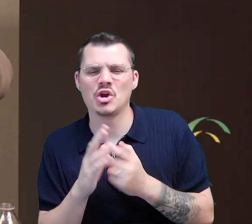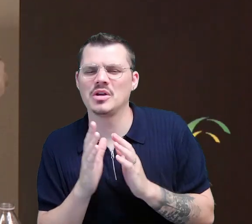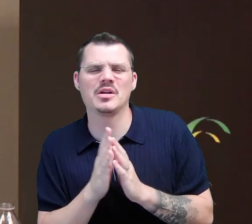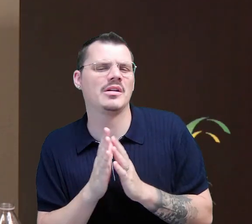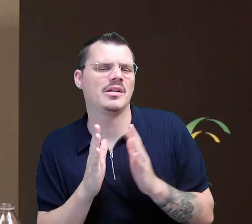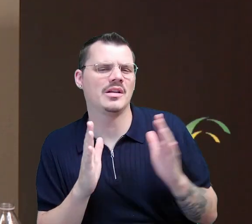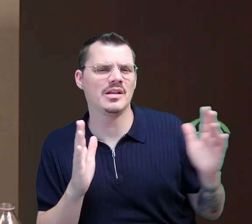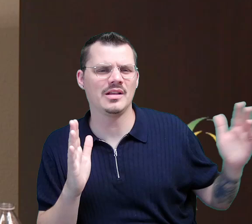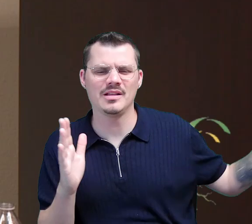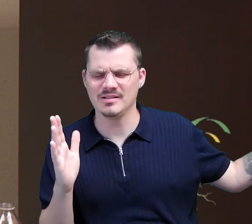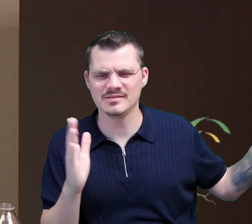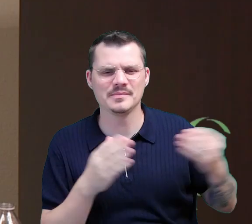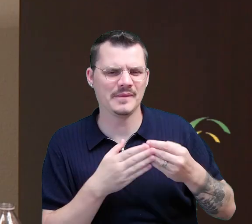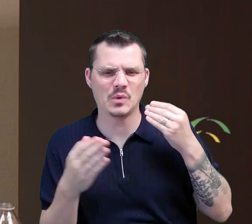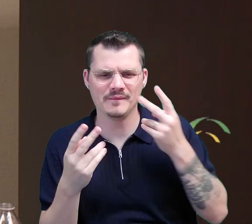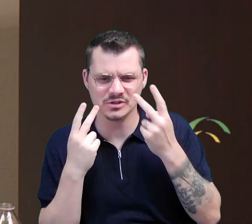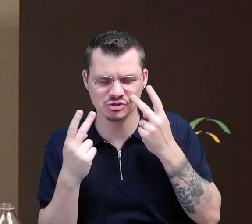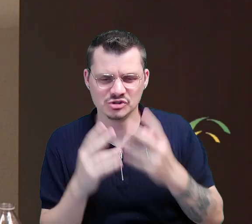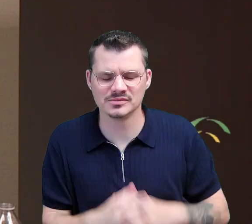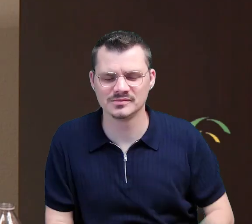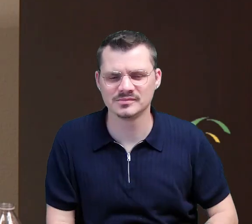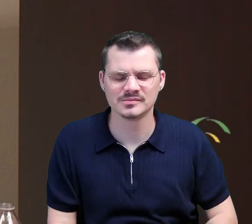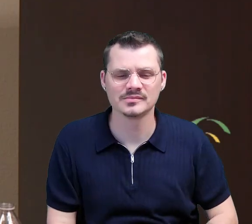before her vision had been destroyed.